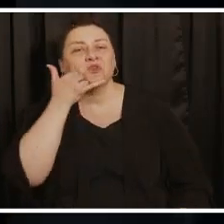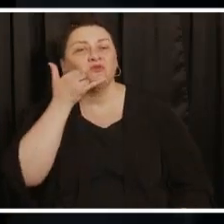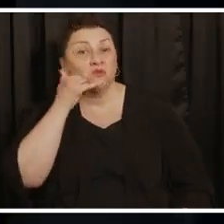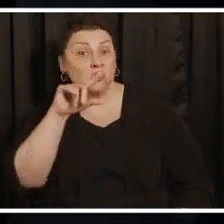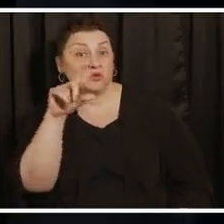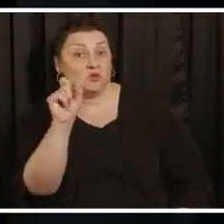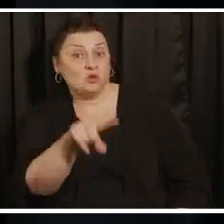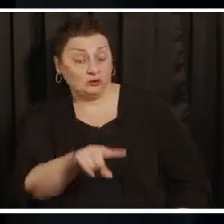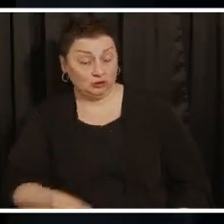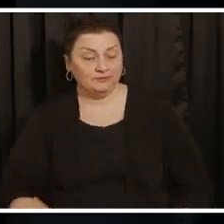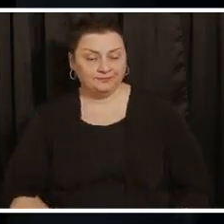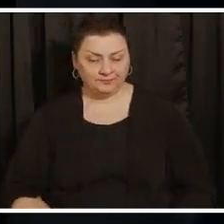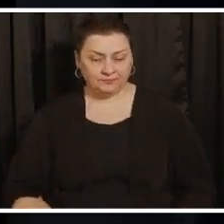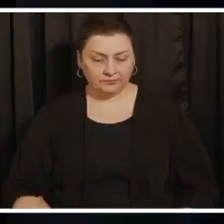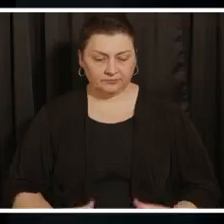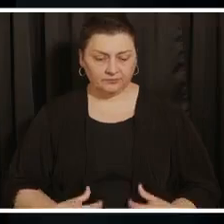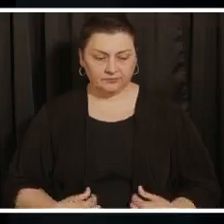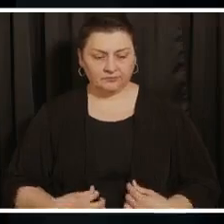Thank you.